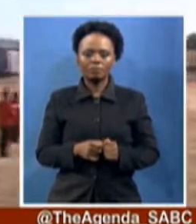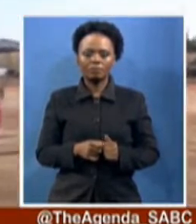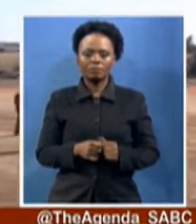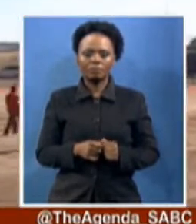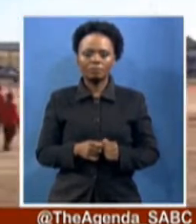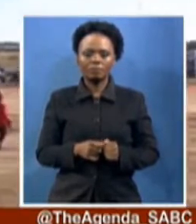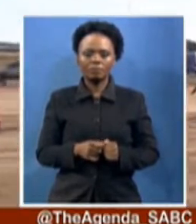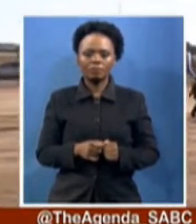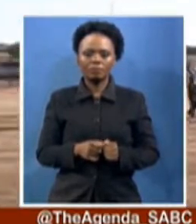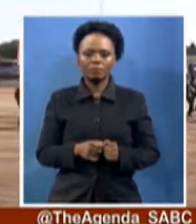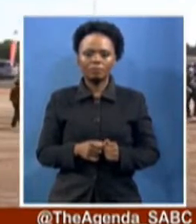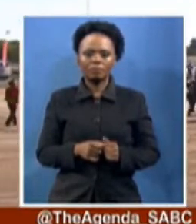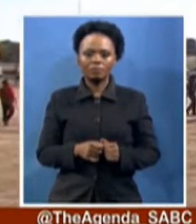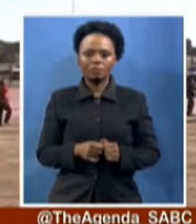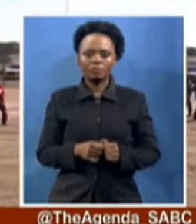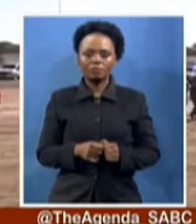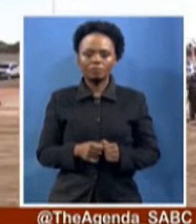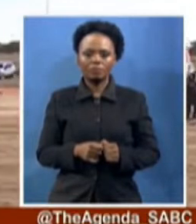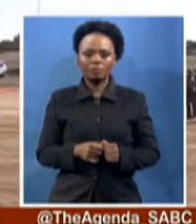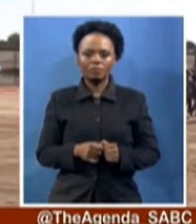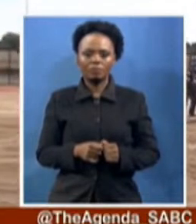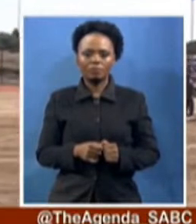Hey, Maki.